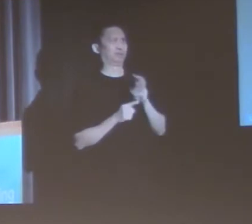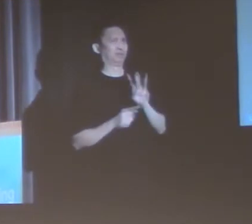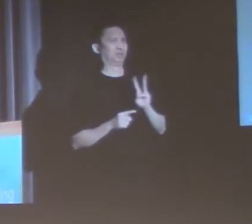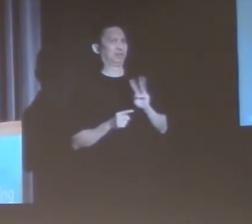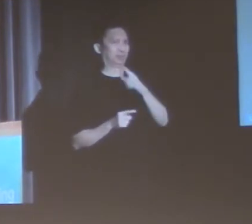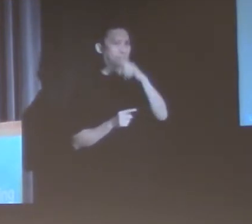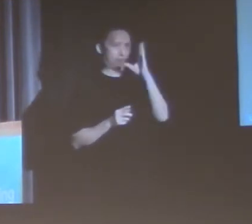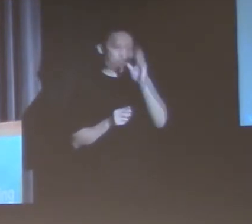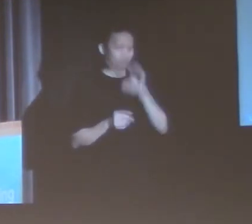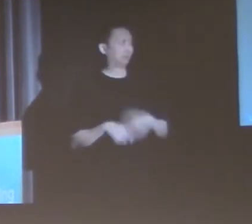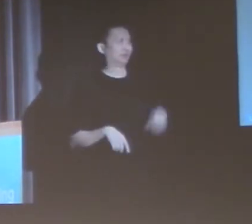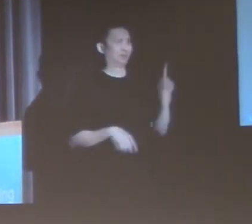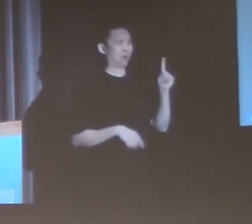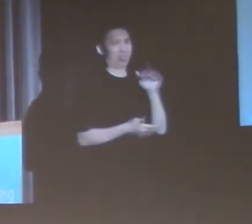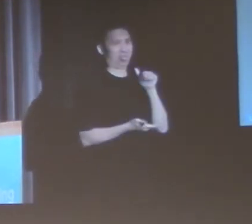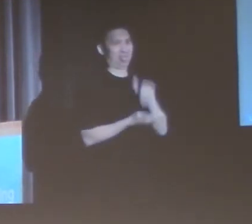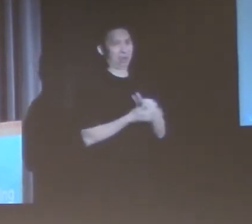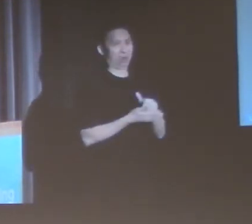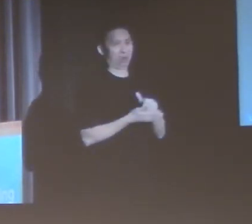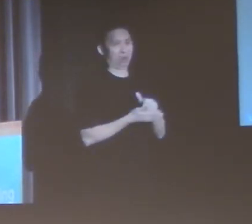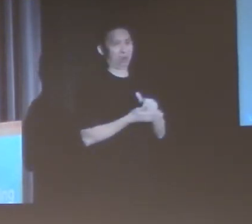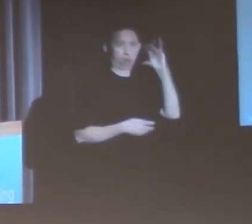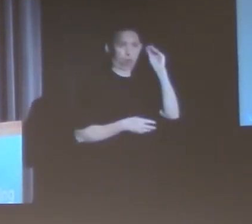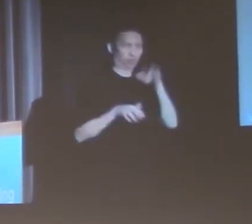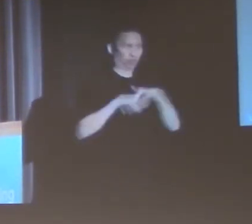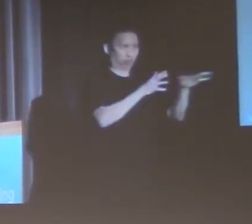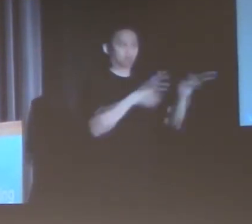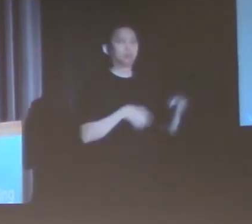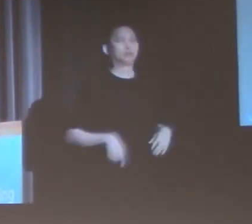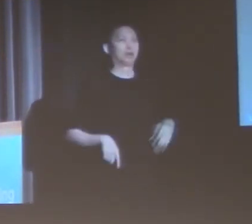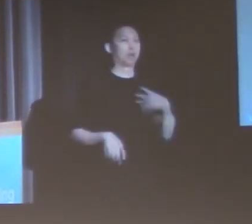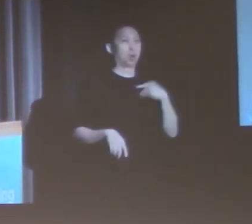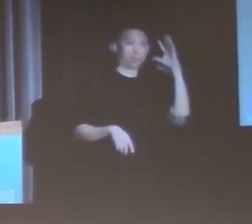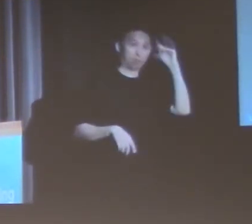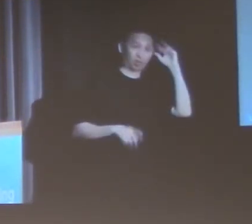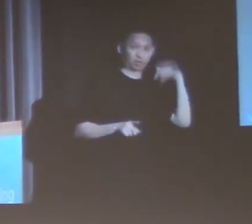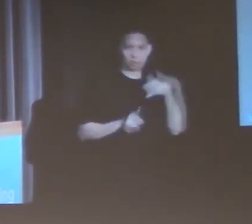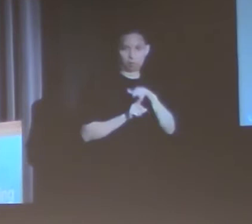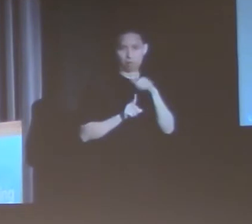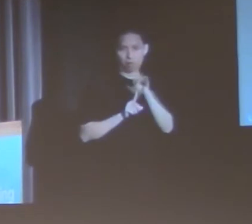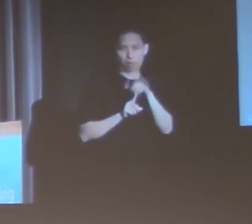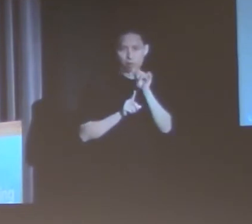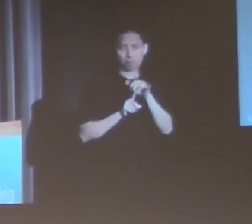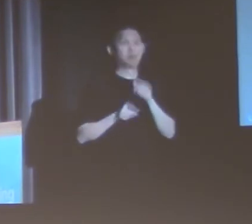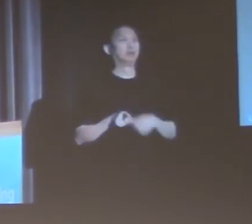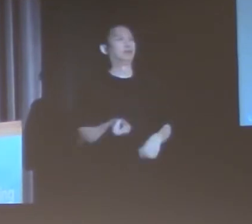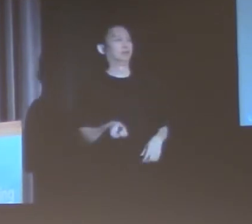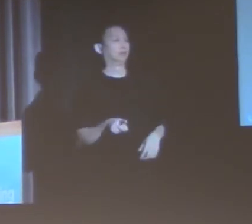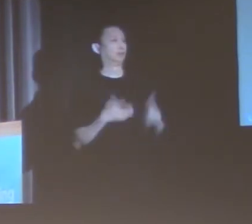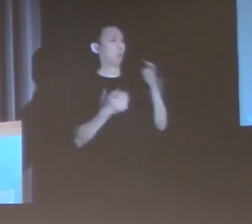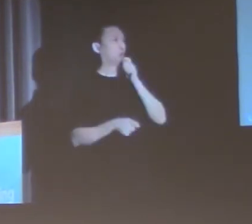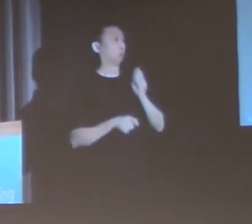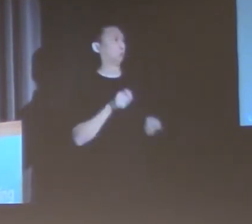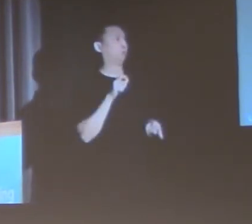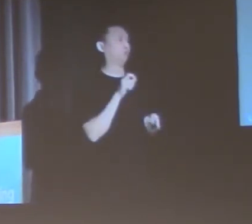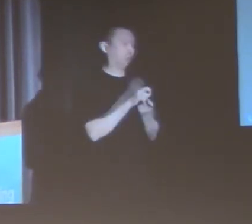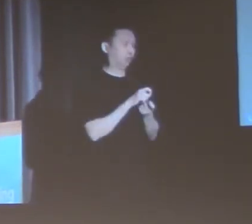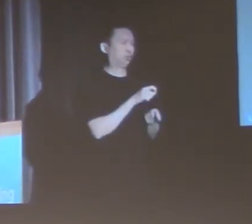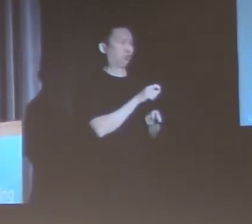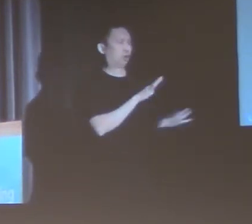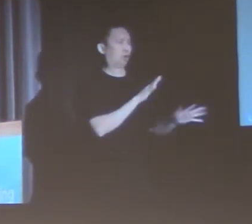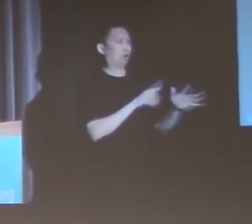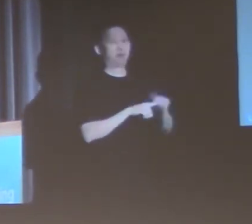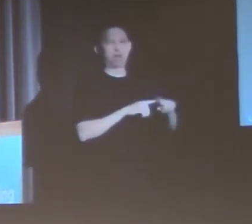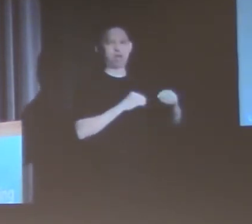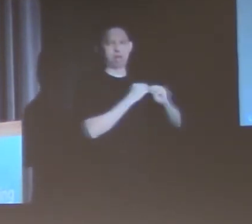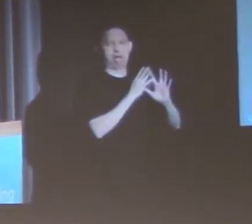bullied. And he gets his revenge. And there's a very big, ugly fight happens, and then he's sent to a school that's